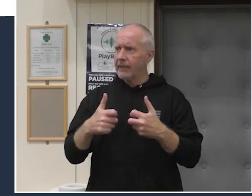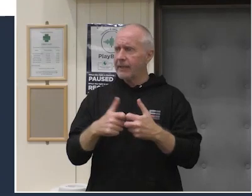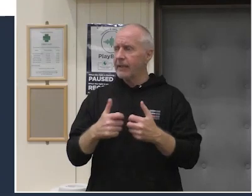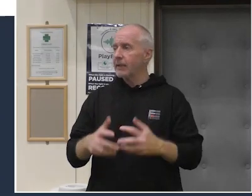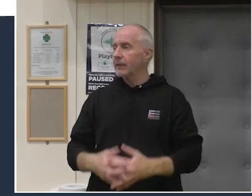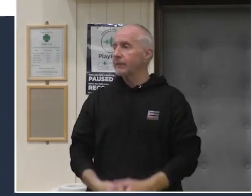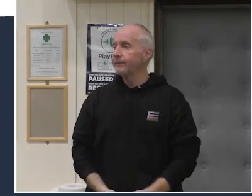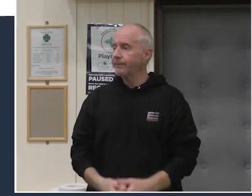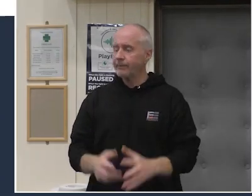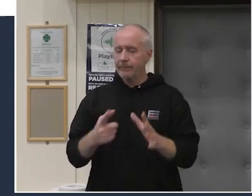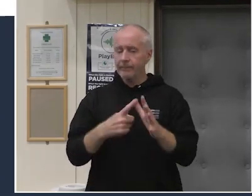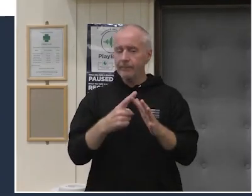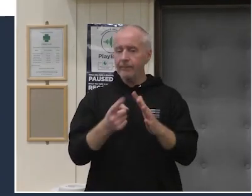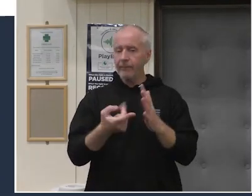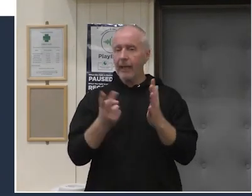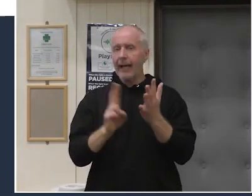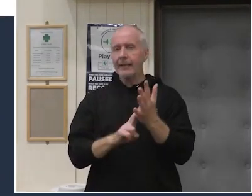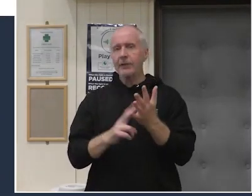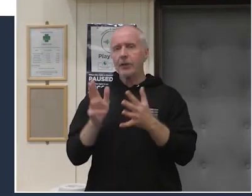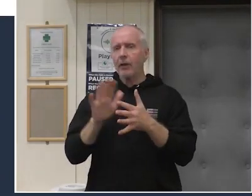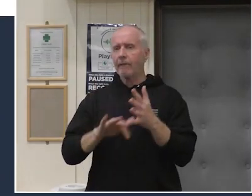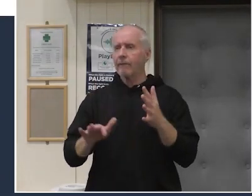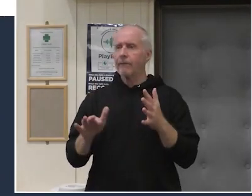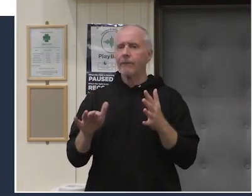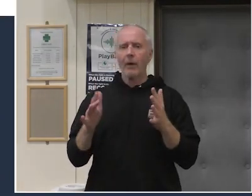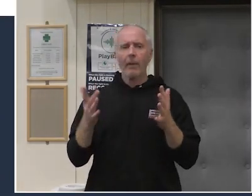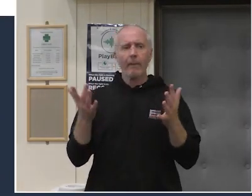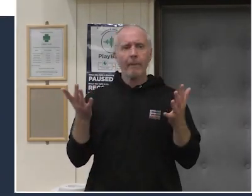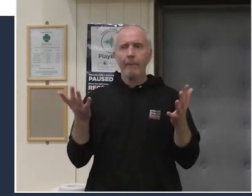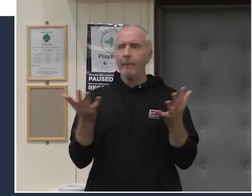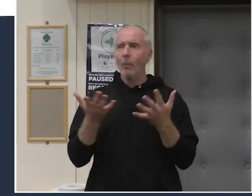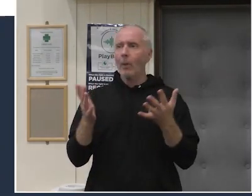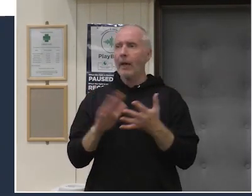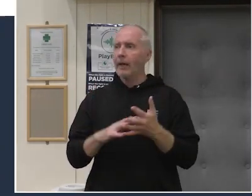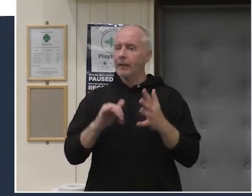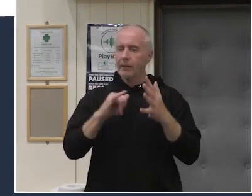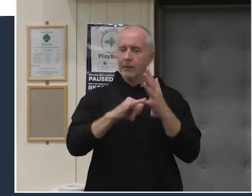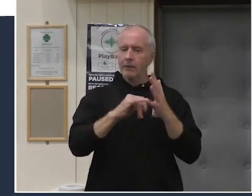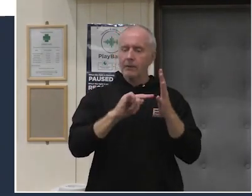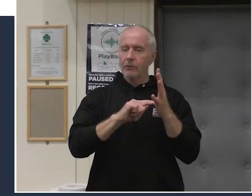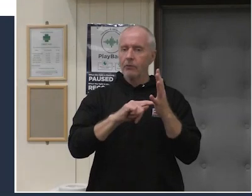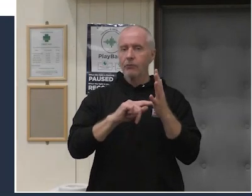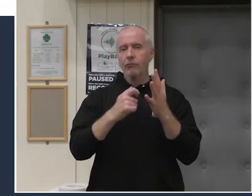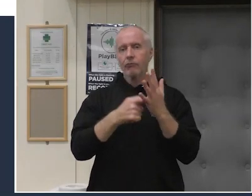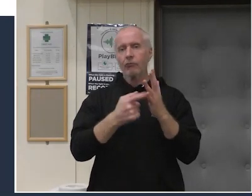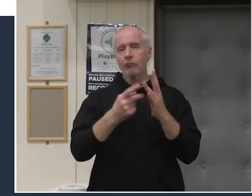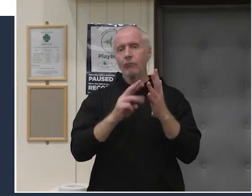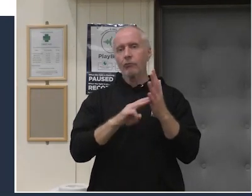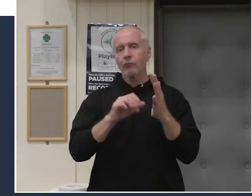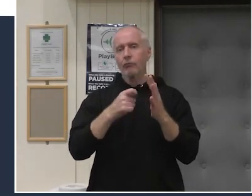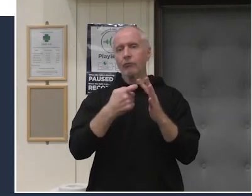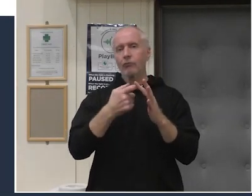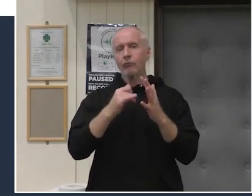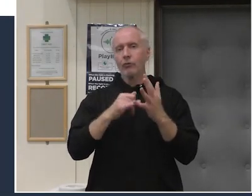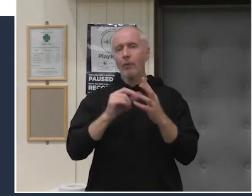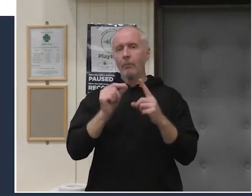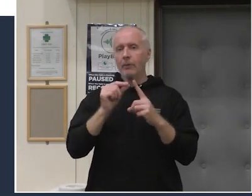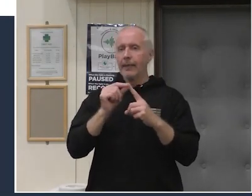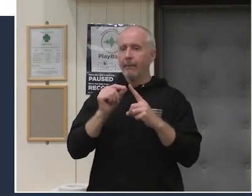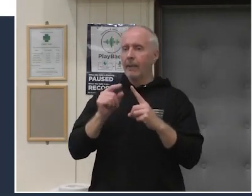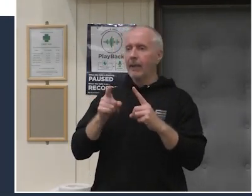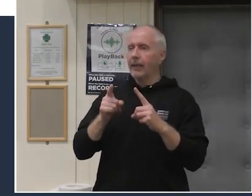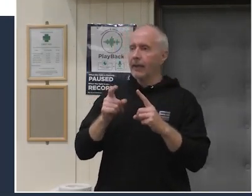Where does this axion come from? Well, this is what we call the strong CP problem, and is some quite